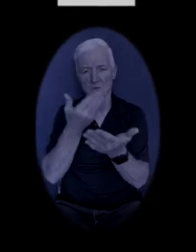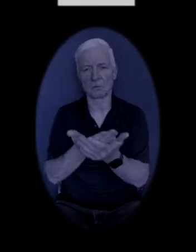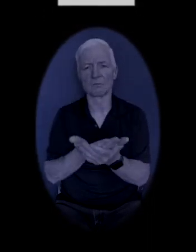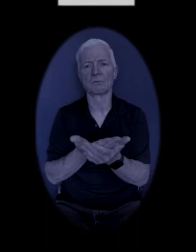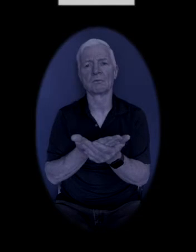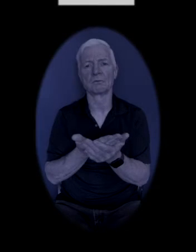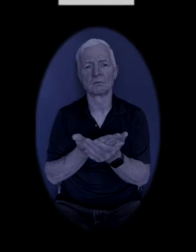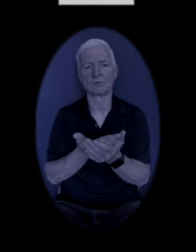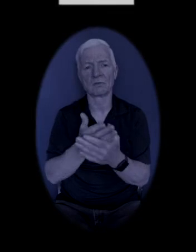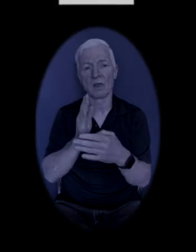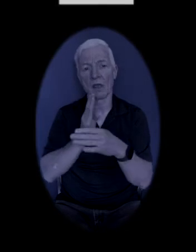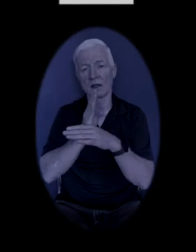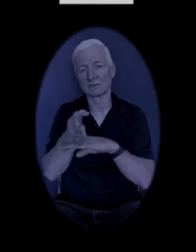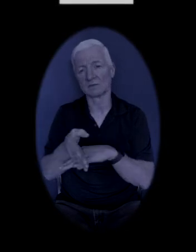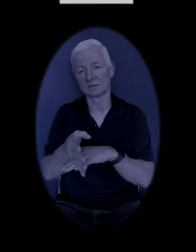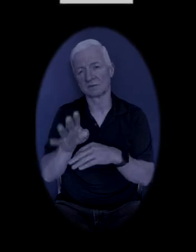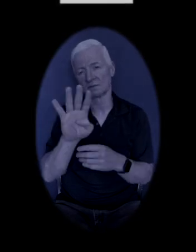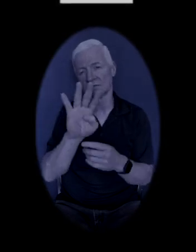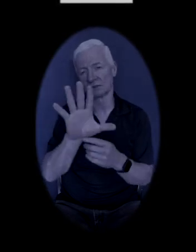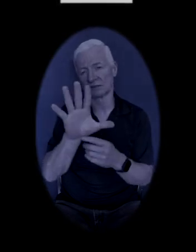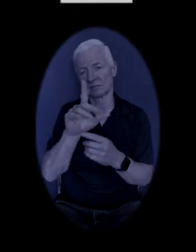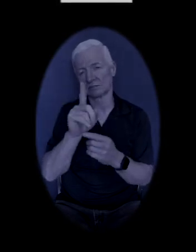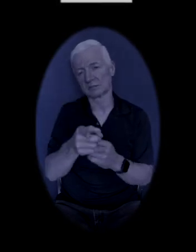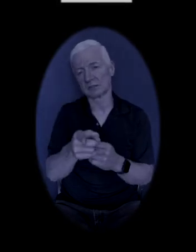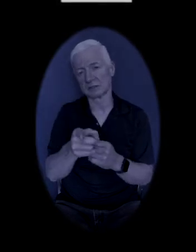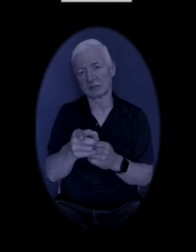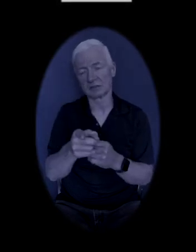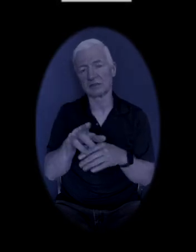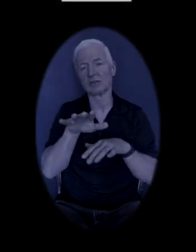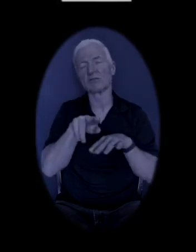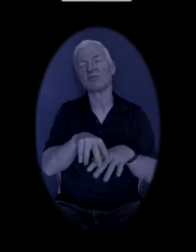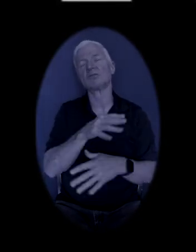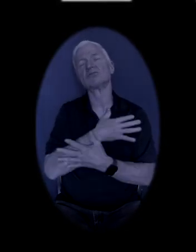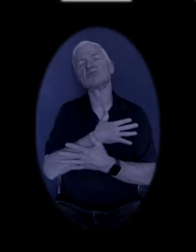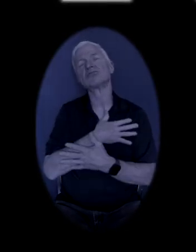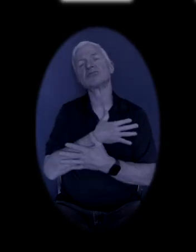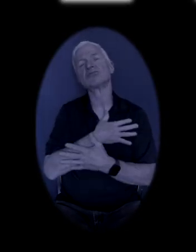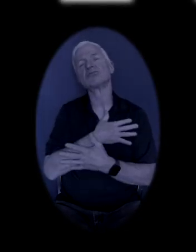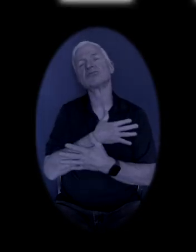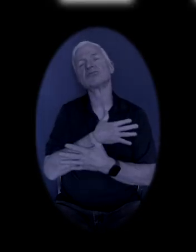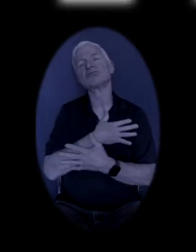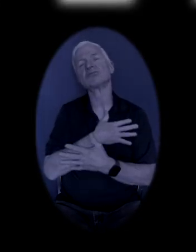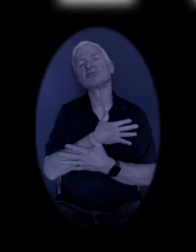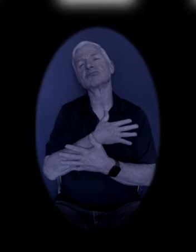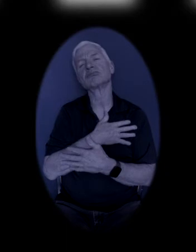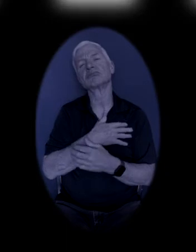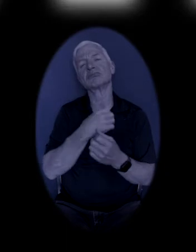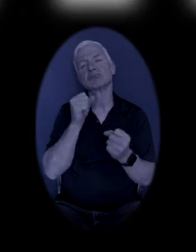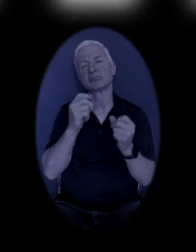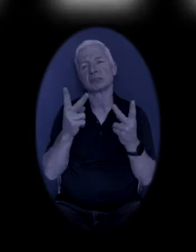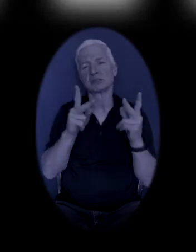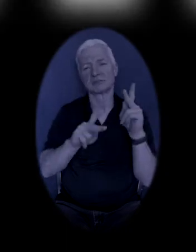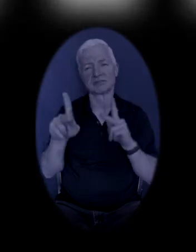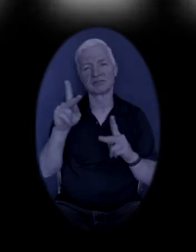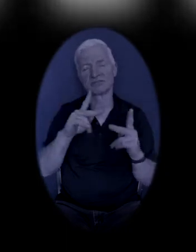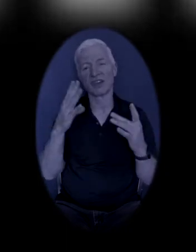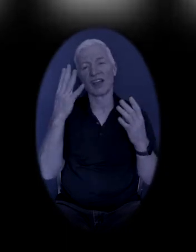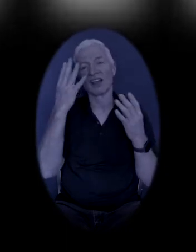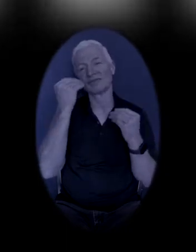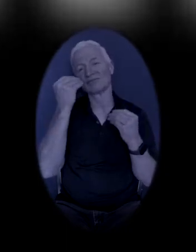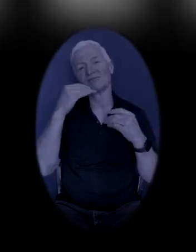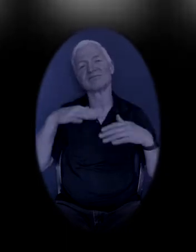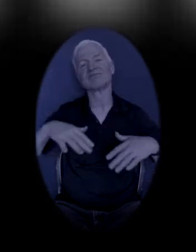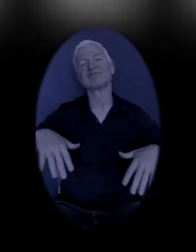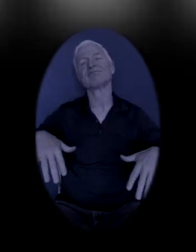floating show that deep relaxation responses begin to set in around 45 minutes into the session. Many people even fall